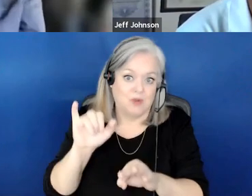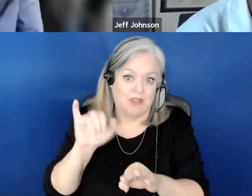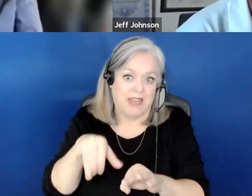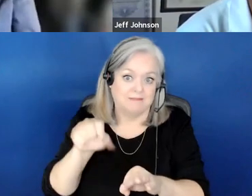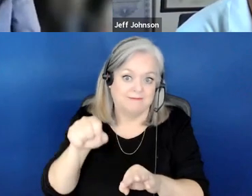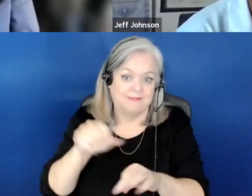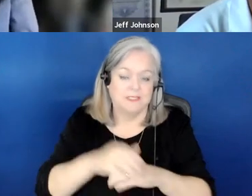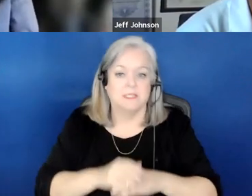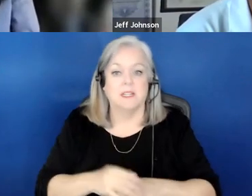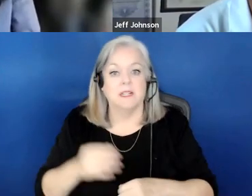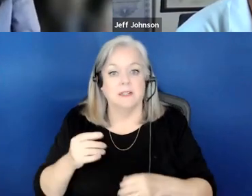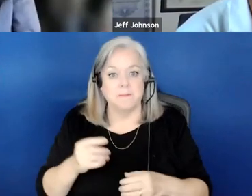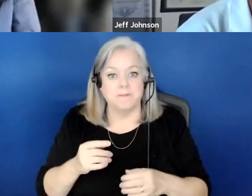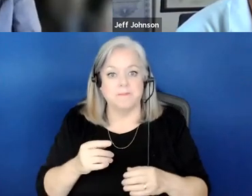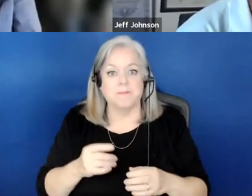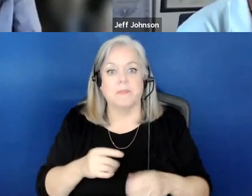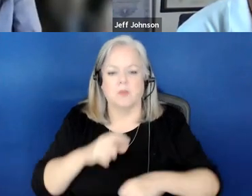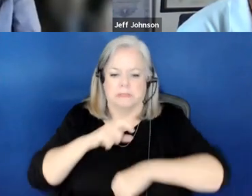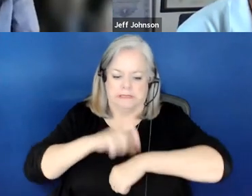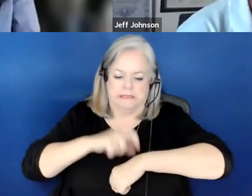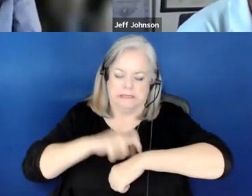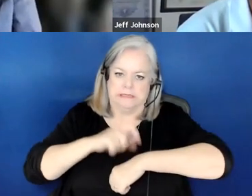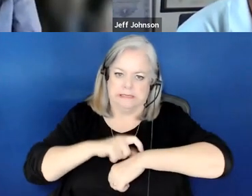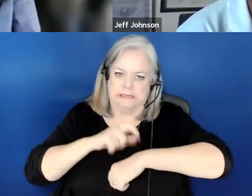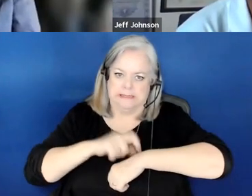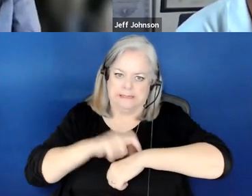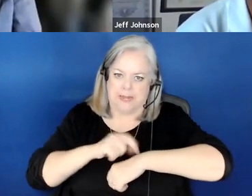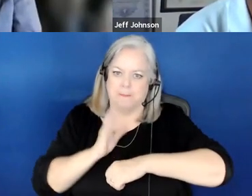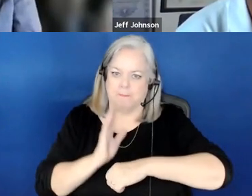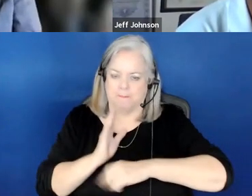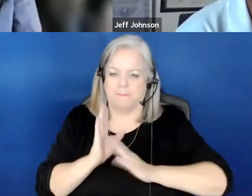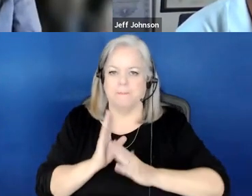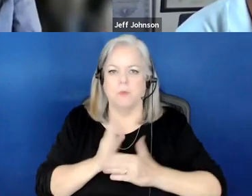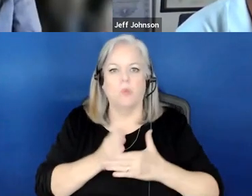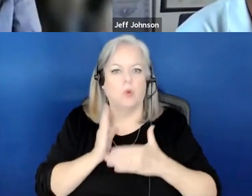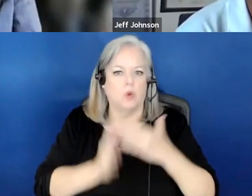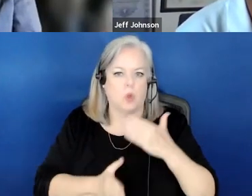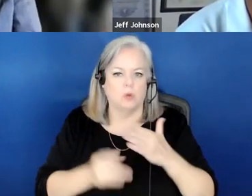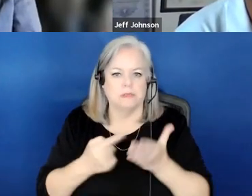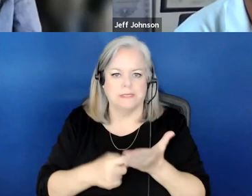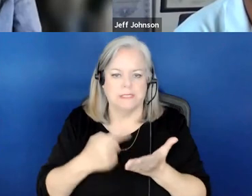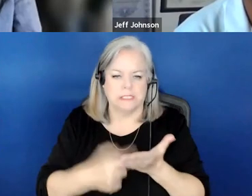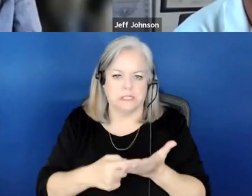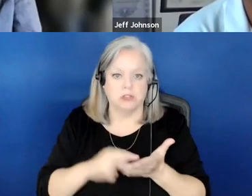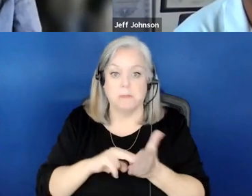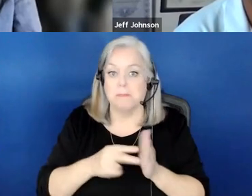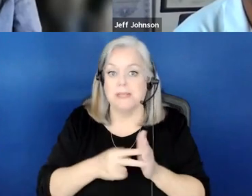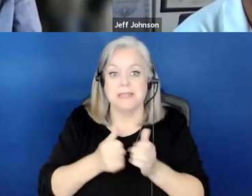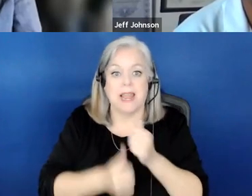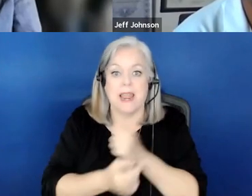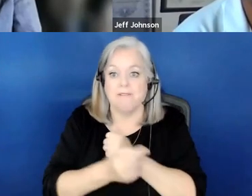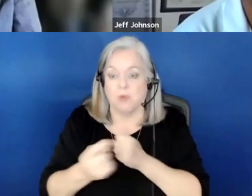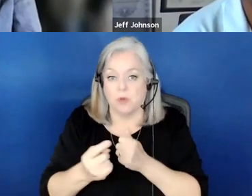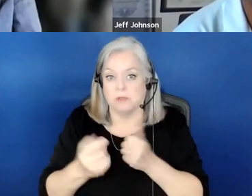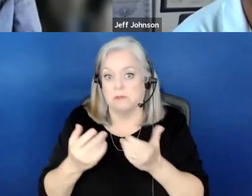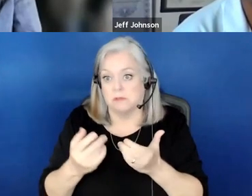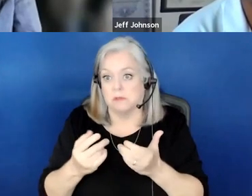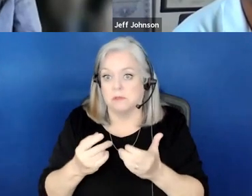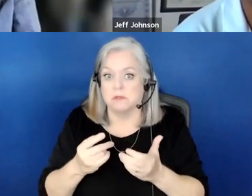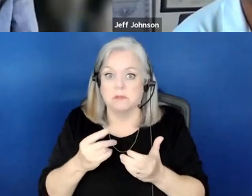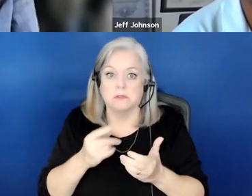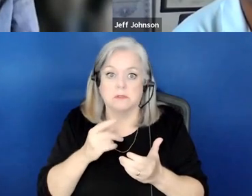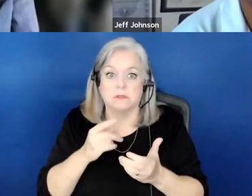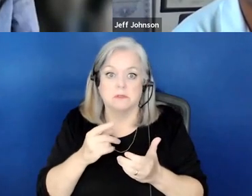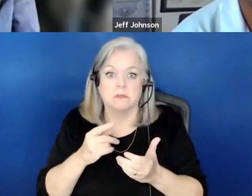participants trust we're going to stay on our timetable so we are going to close out this discussion which means everybody who has been voicing anything